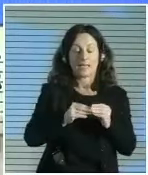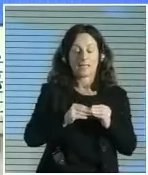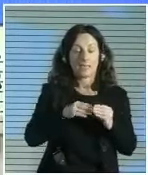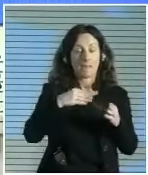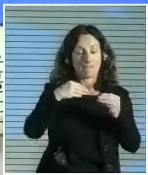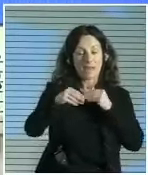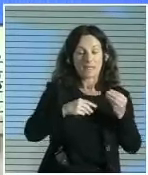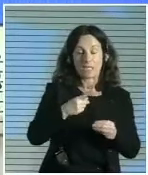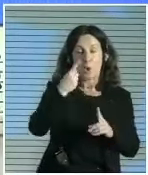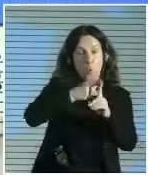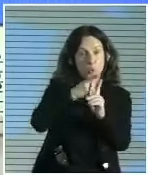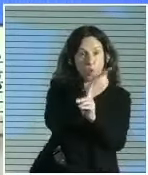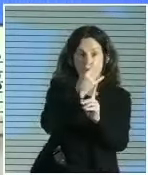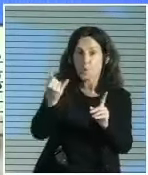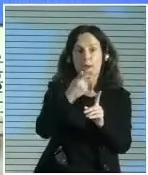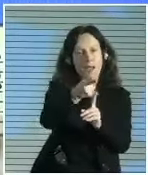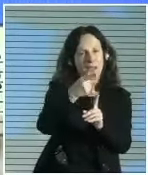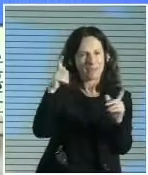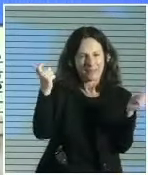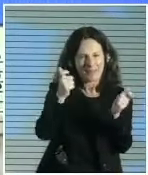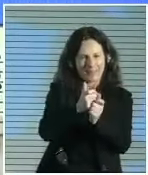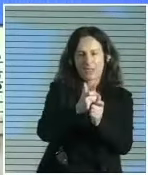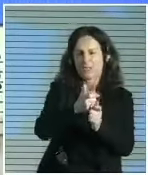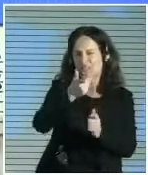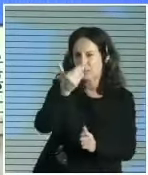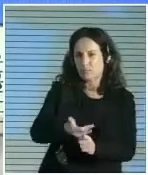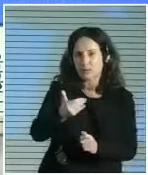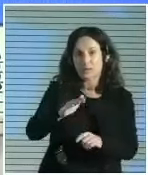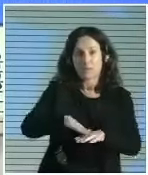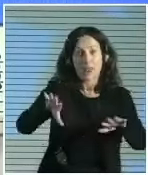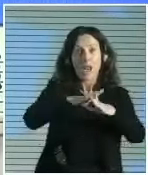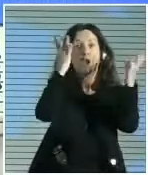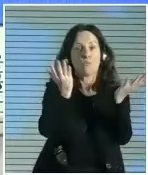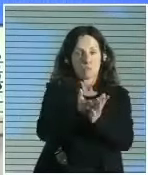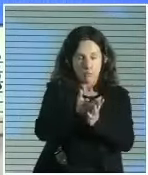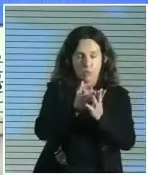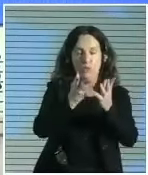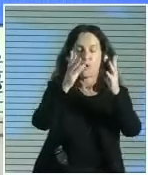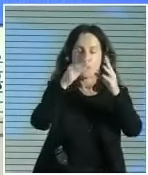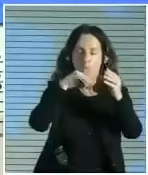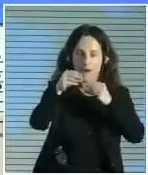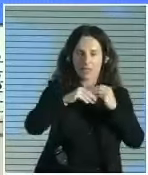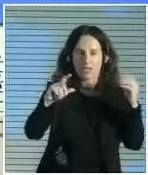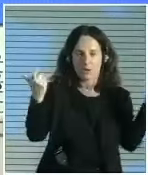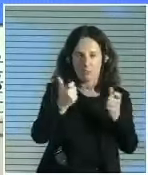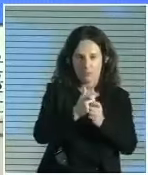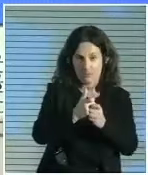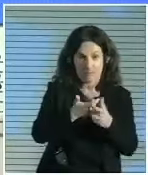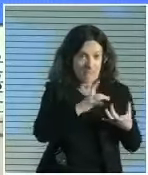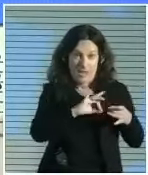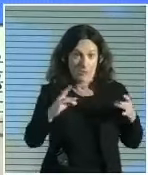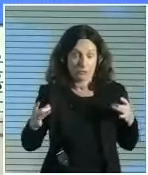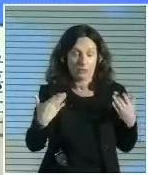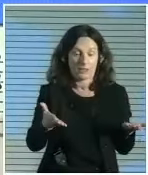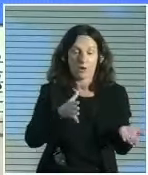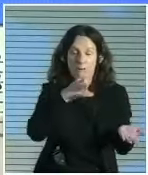with the World Tourism Organization and all these wonderful partners, it is the best gateway that you have for your enterprise to really